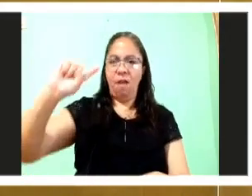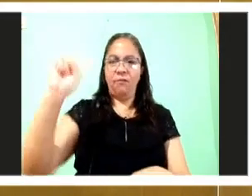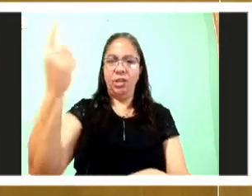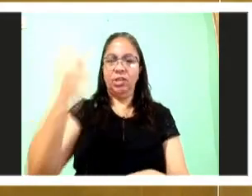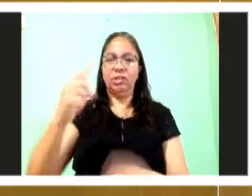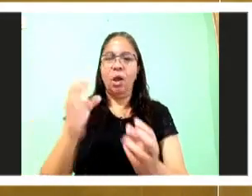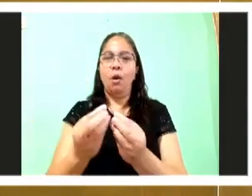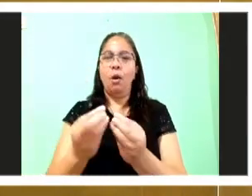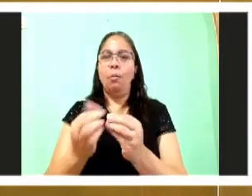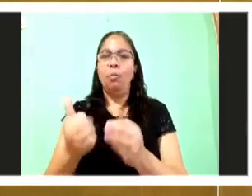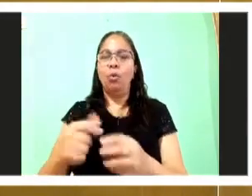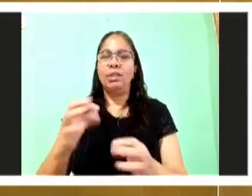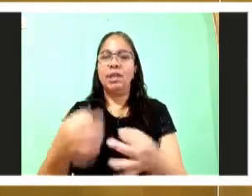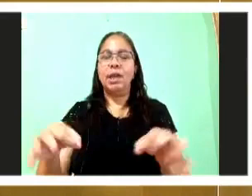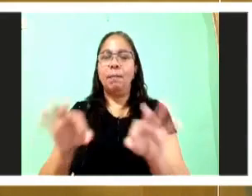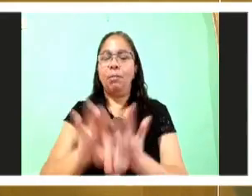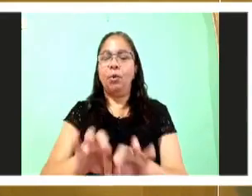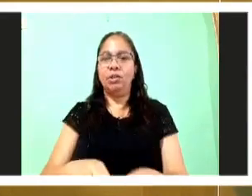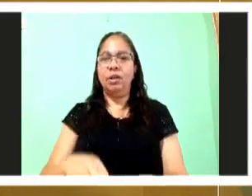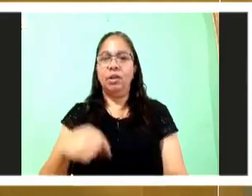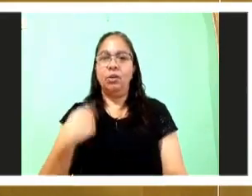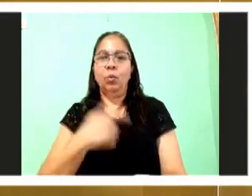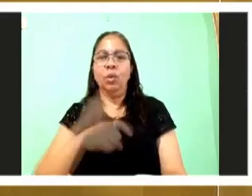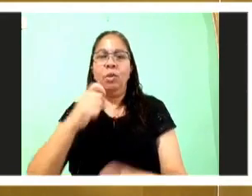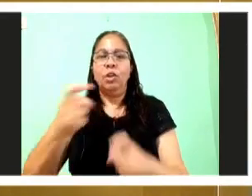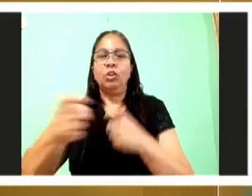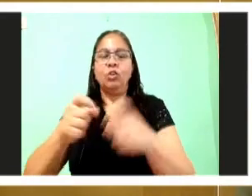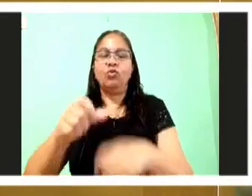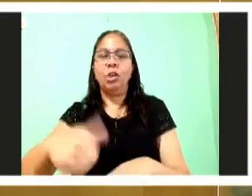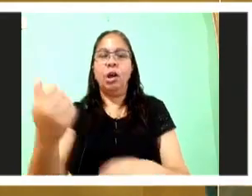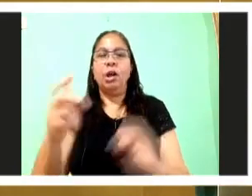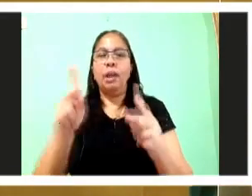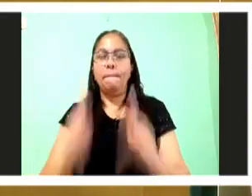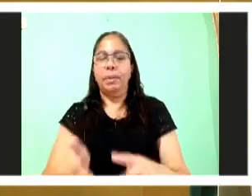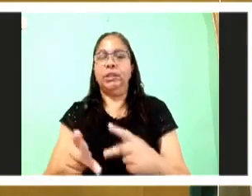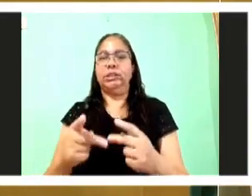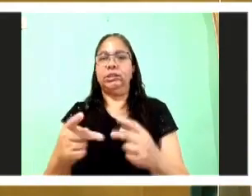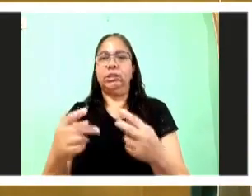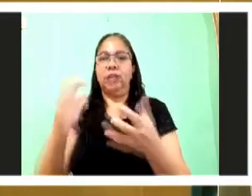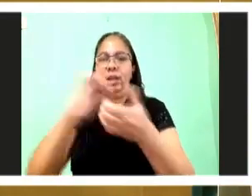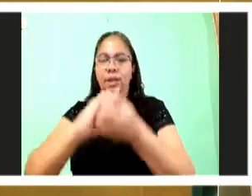else. And we feel that by dominating somebody else, we become a real person.